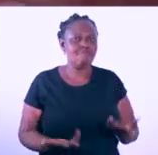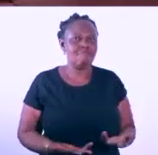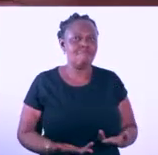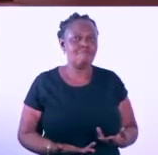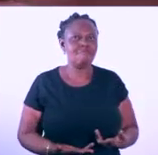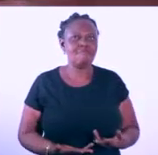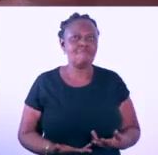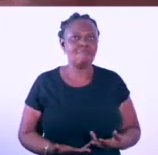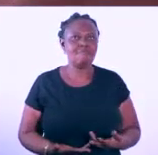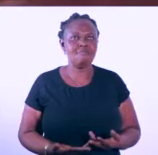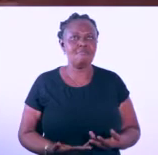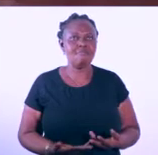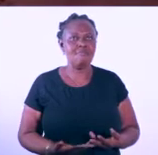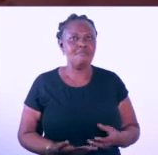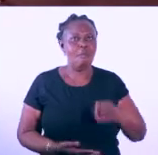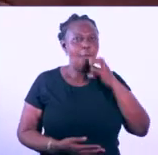Ho.